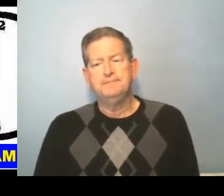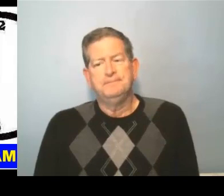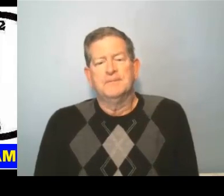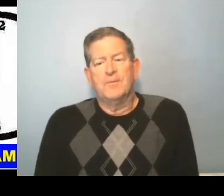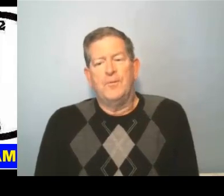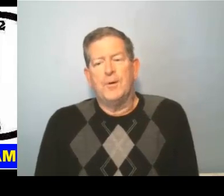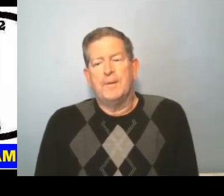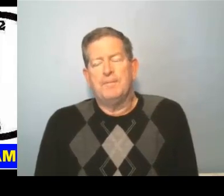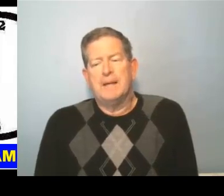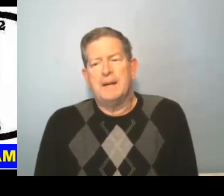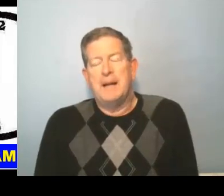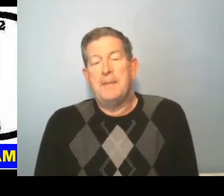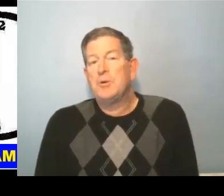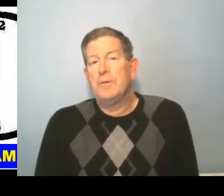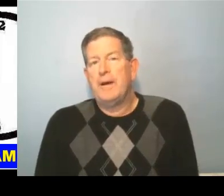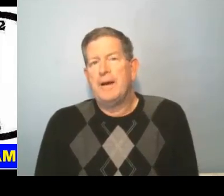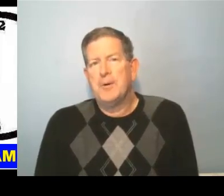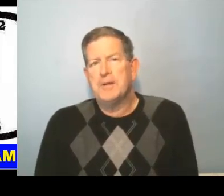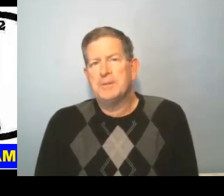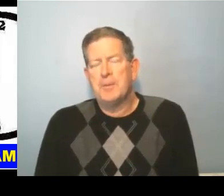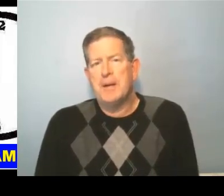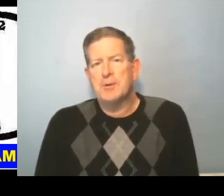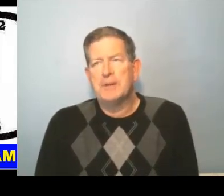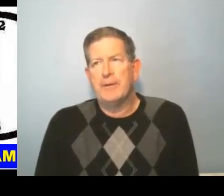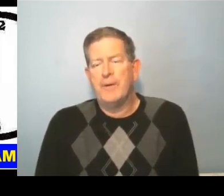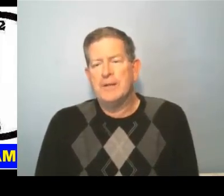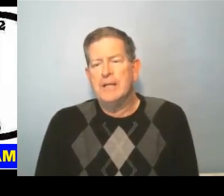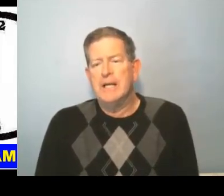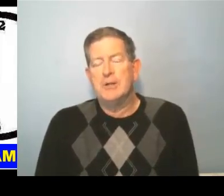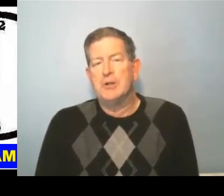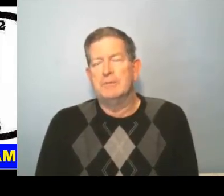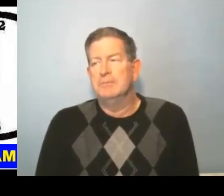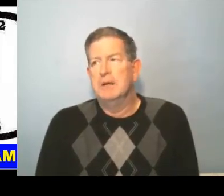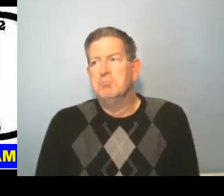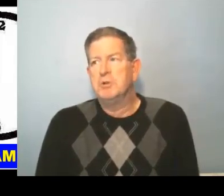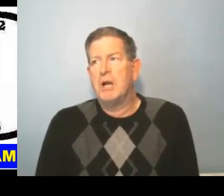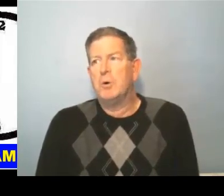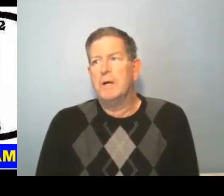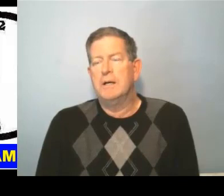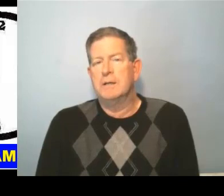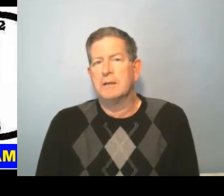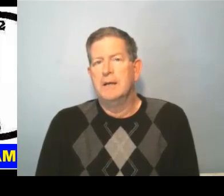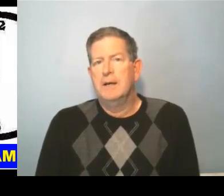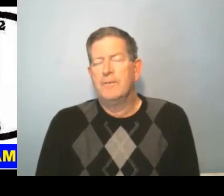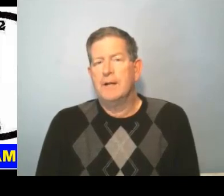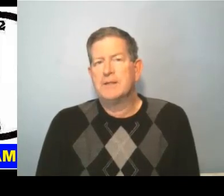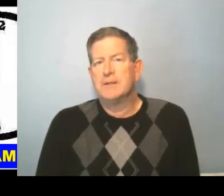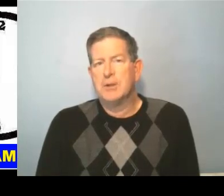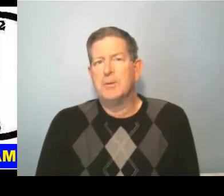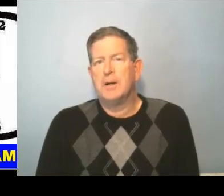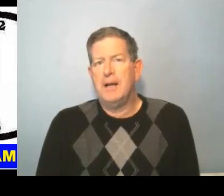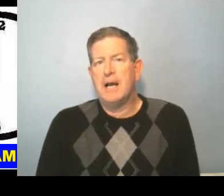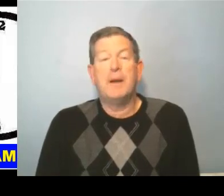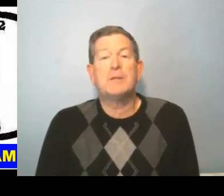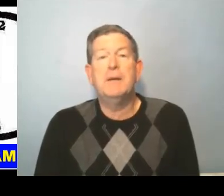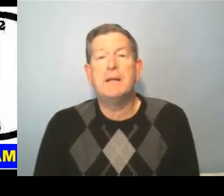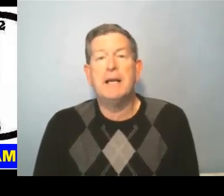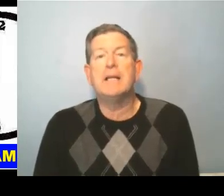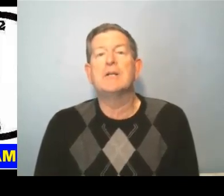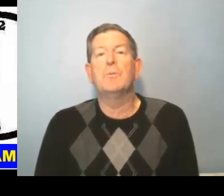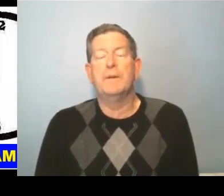say, and I'm not sure if I heard this during my years living in France, il est 0 heure, for it's 0 o'clock,